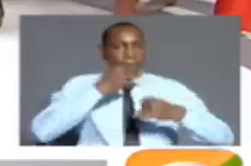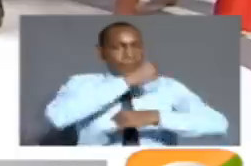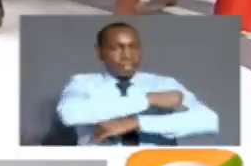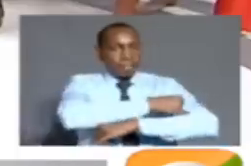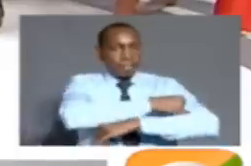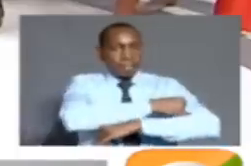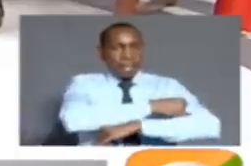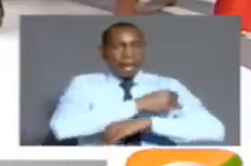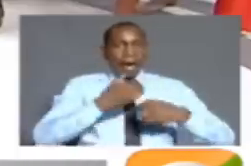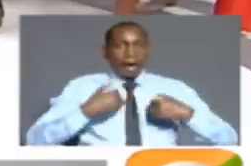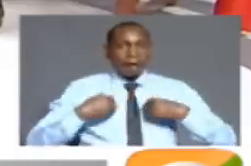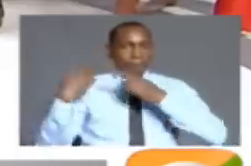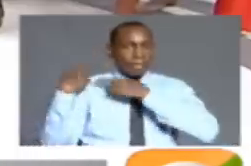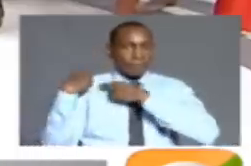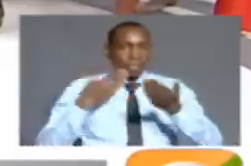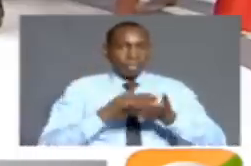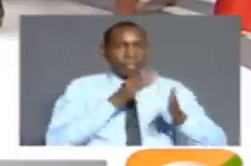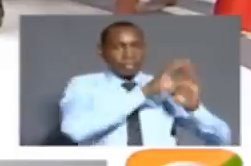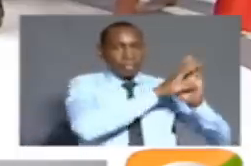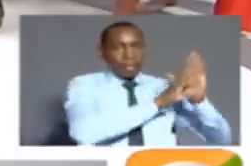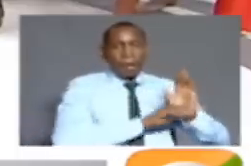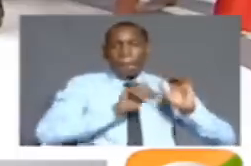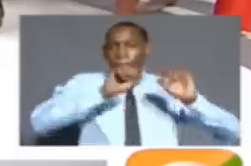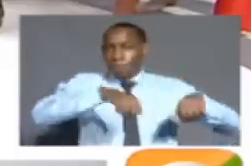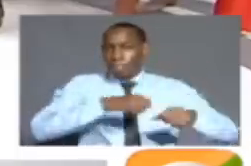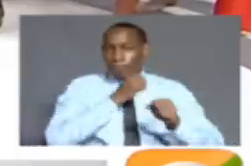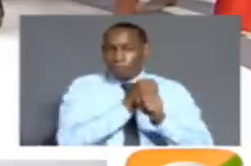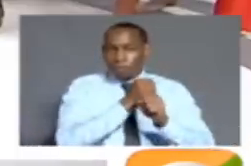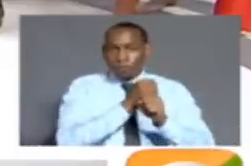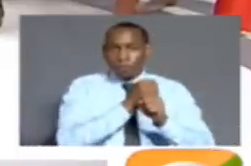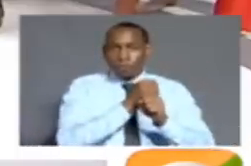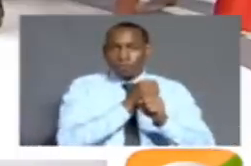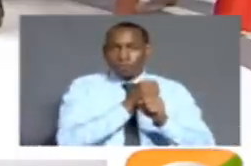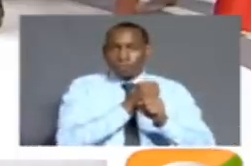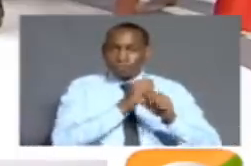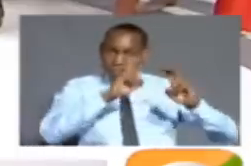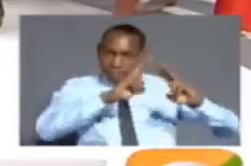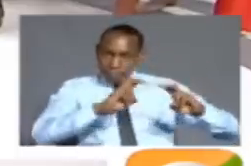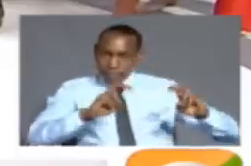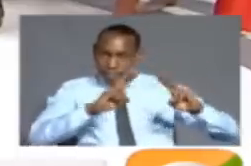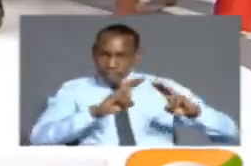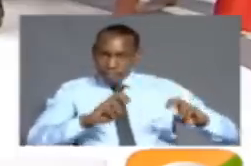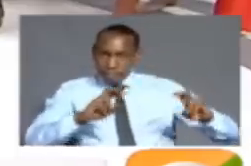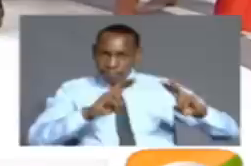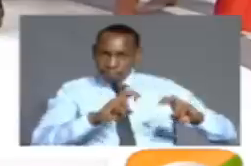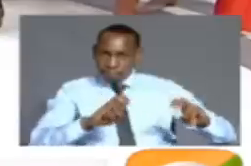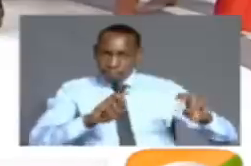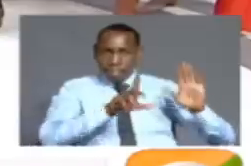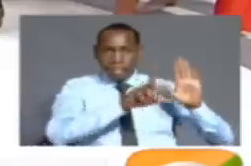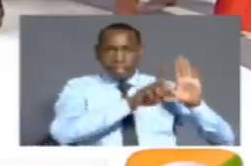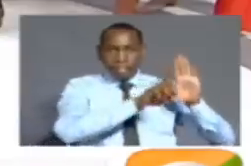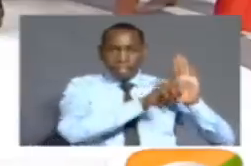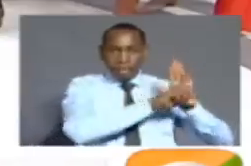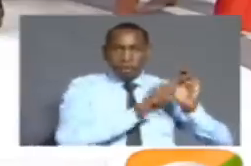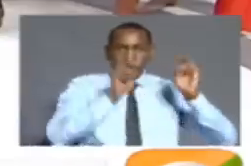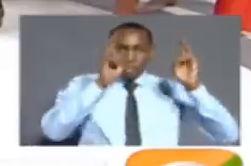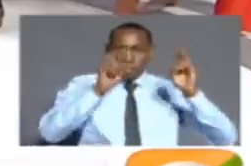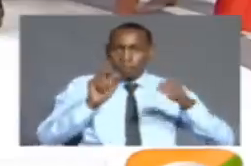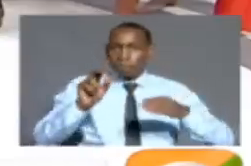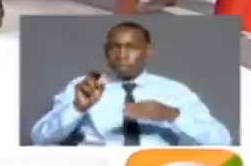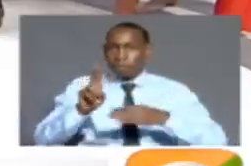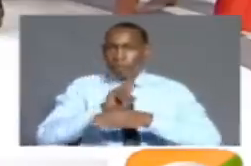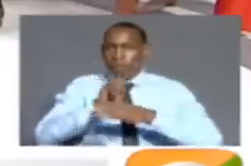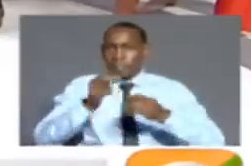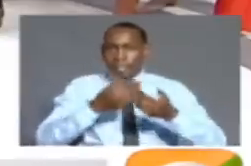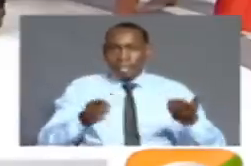by the Constitution to be able to carry out, to find out the legality of every expenditure. We